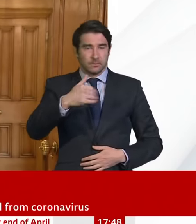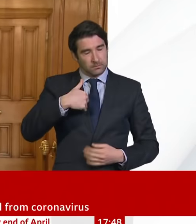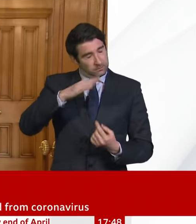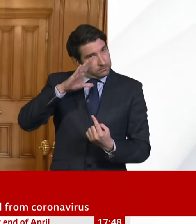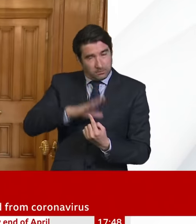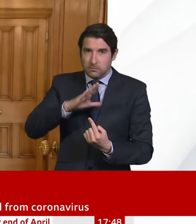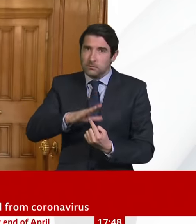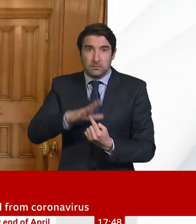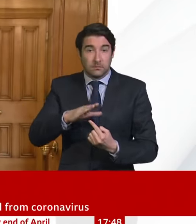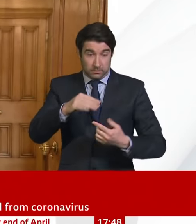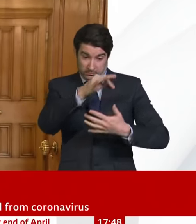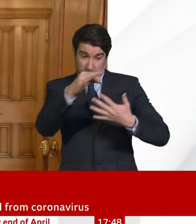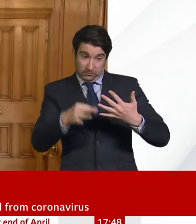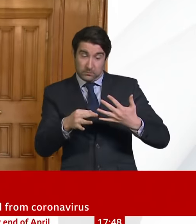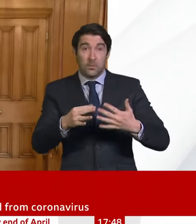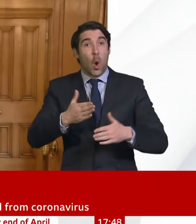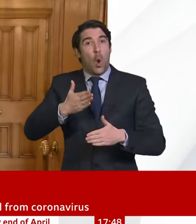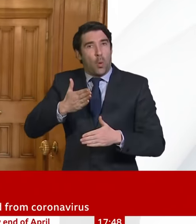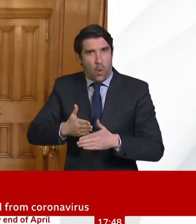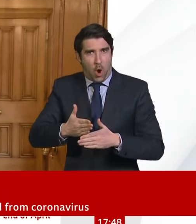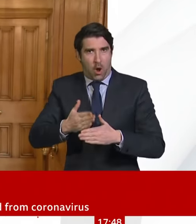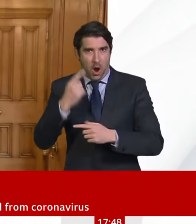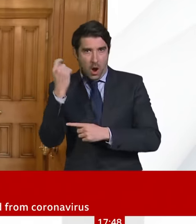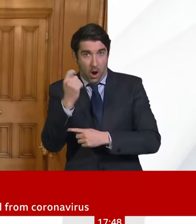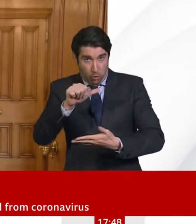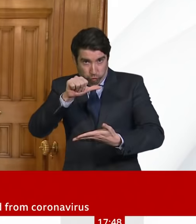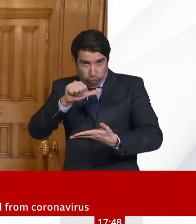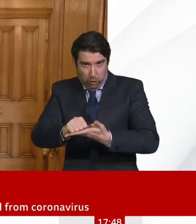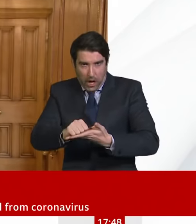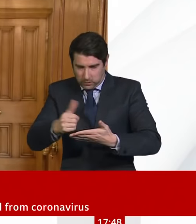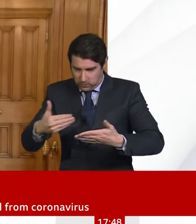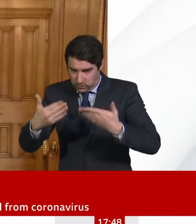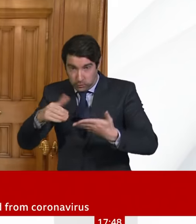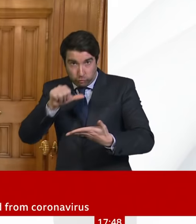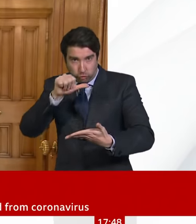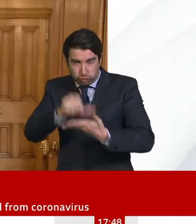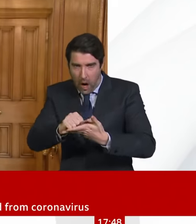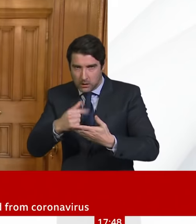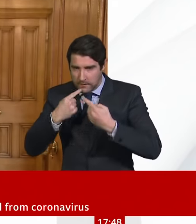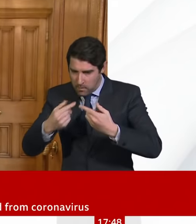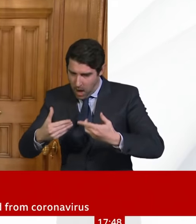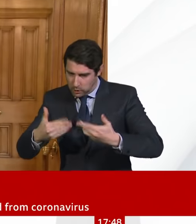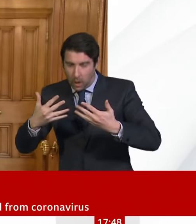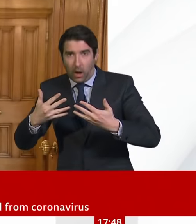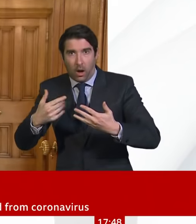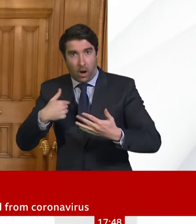test. So the 100,000 a day is across all 5 pillars, and